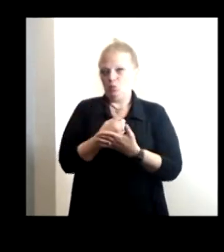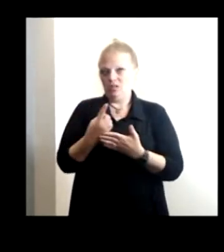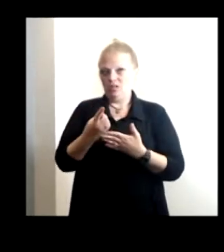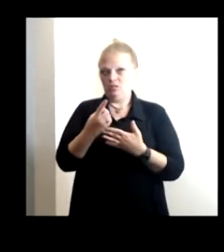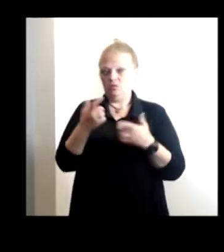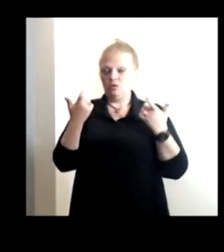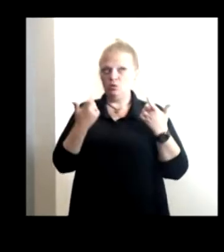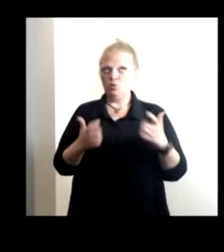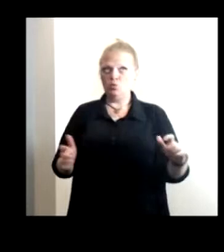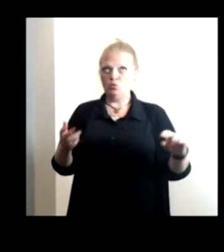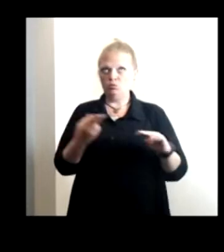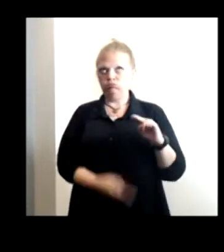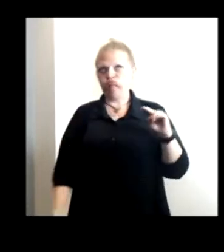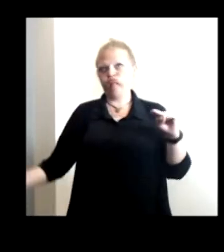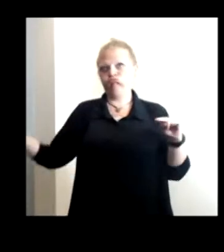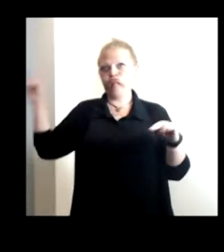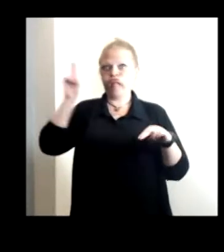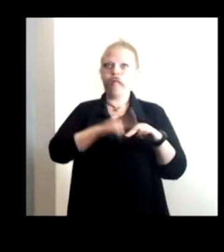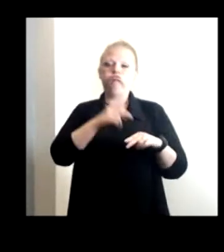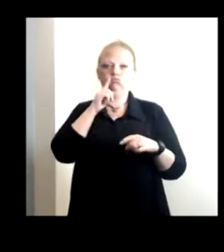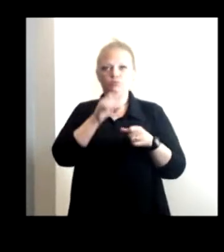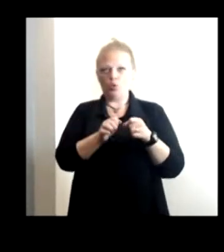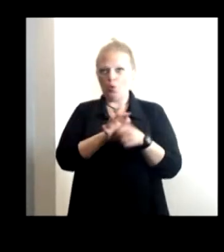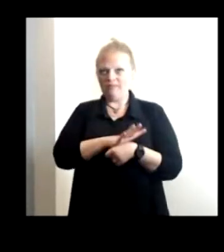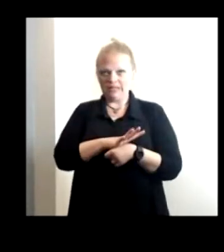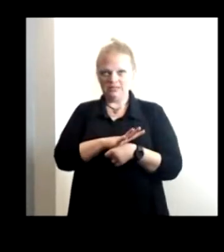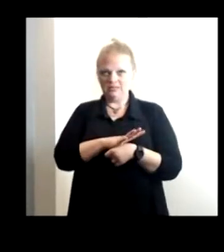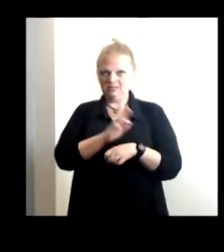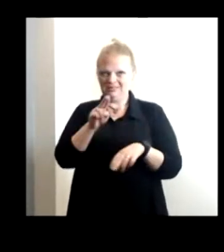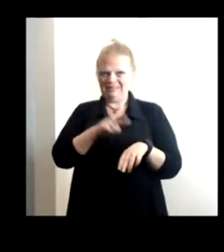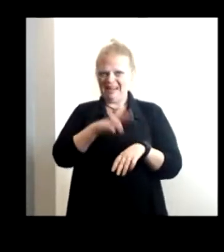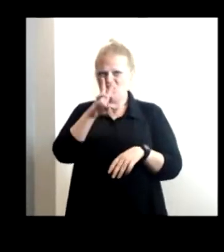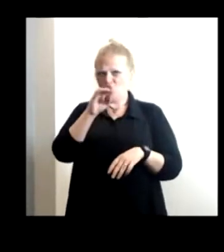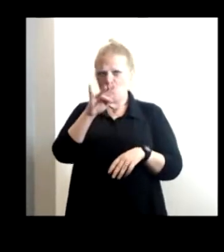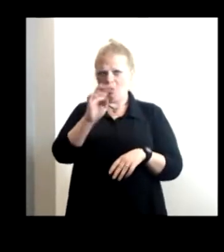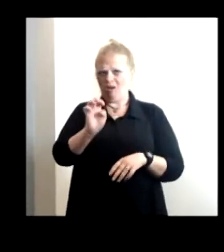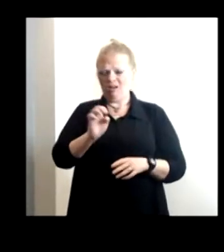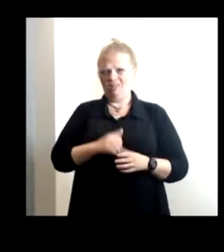huge increases in COVID-19 nationwide.